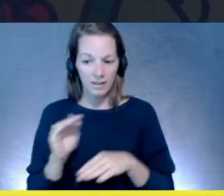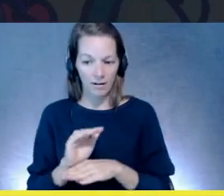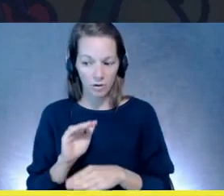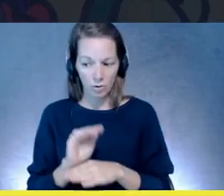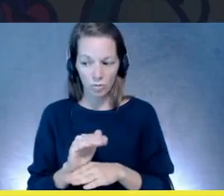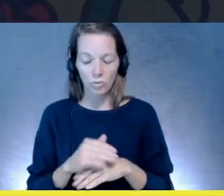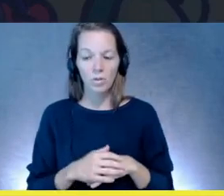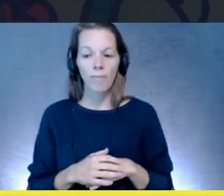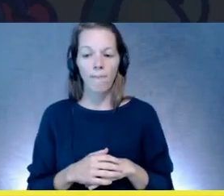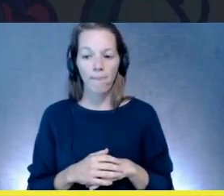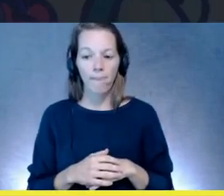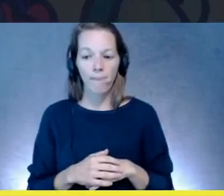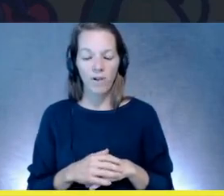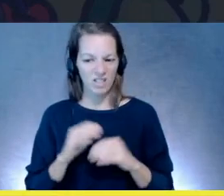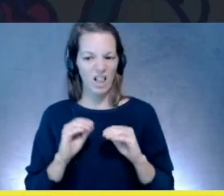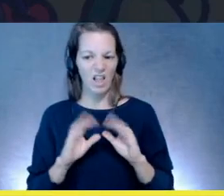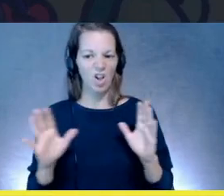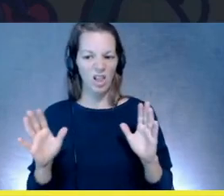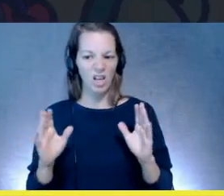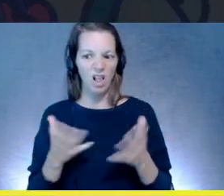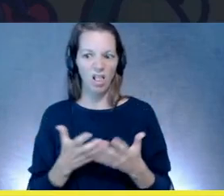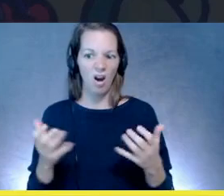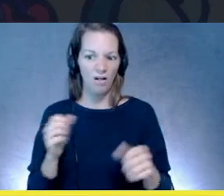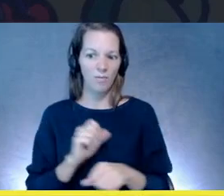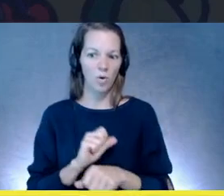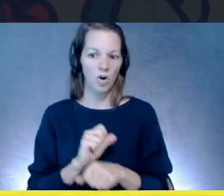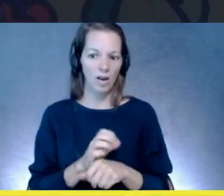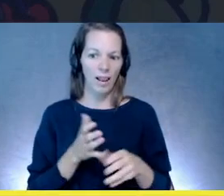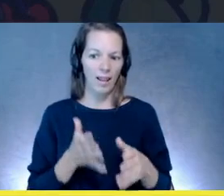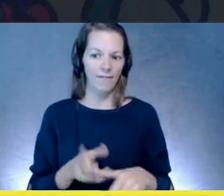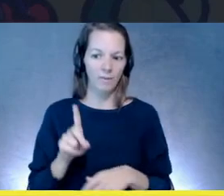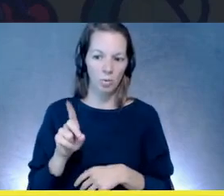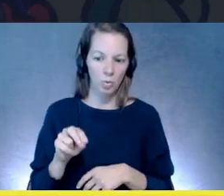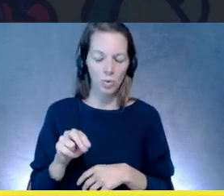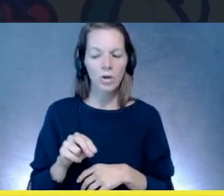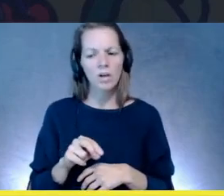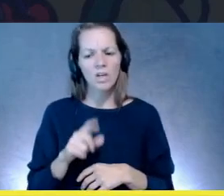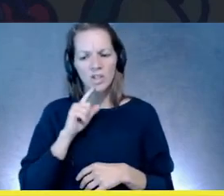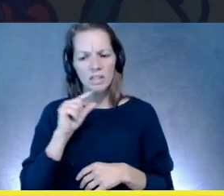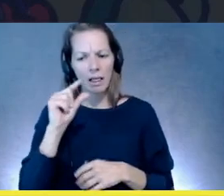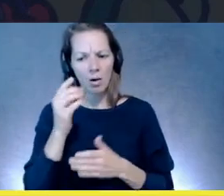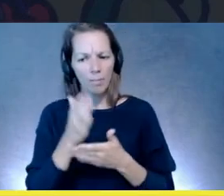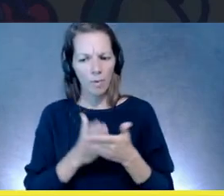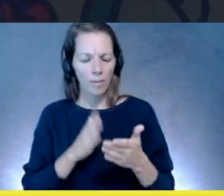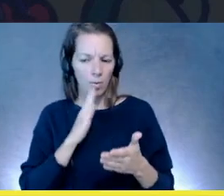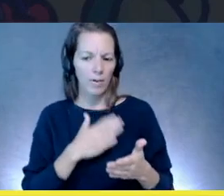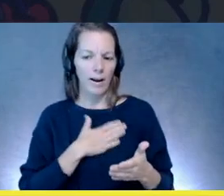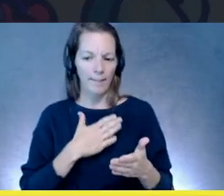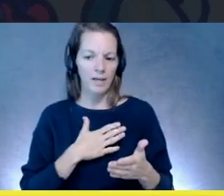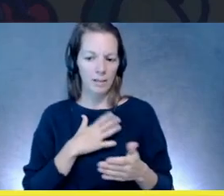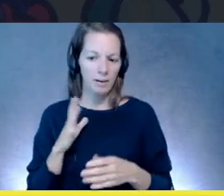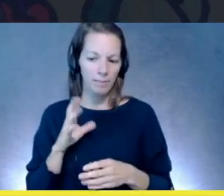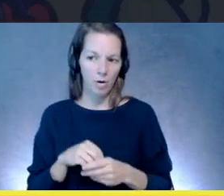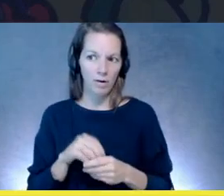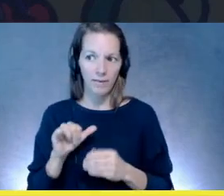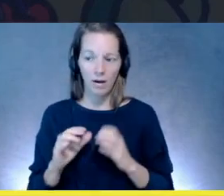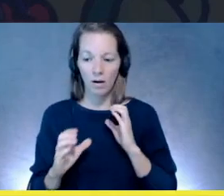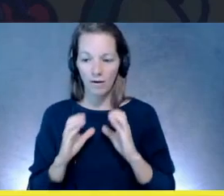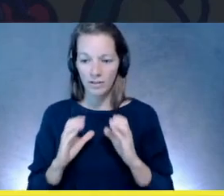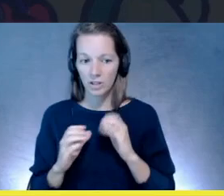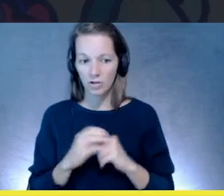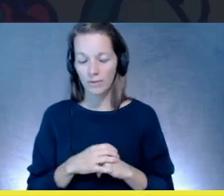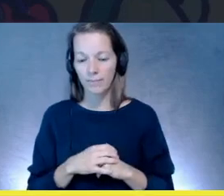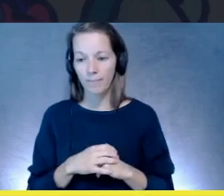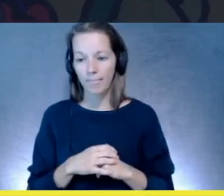There's clearly a tremendous amount of work to do. We know this is just a little part of it, but we're happy to be able to be a part of that conversation.